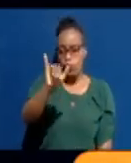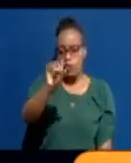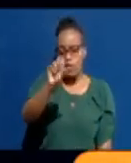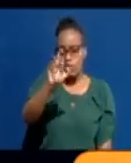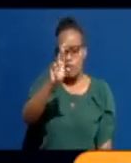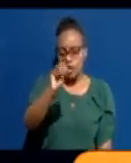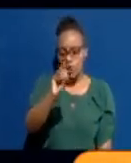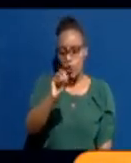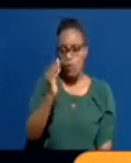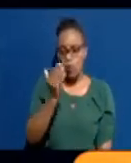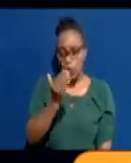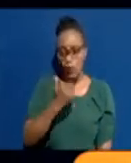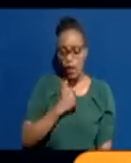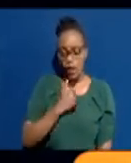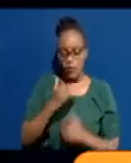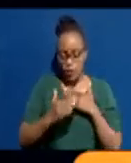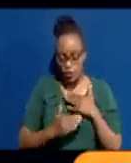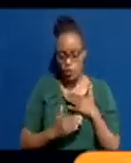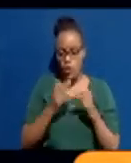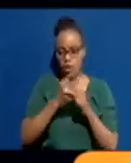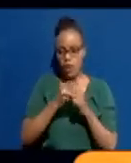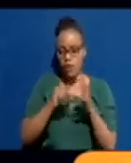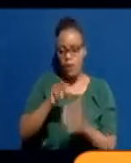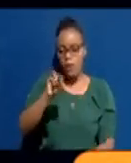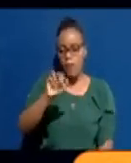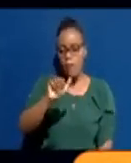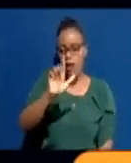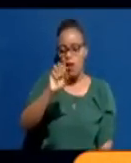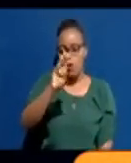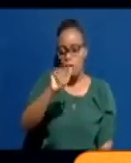ambapo mheshimiwa anaitwa Maloba amedungwa kisu.